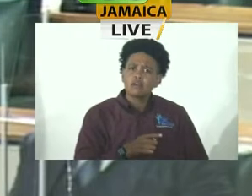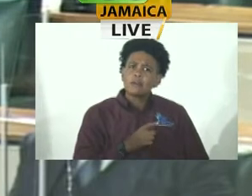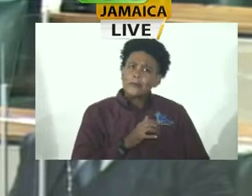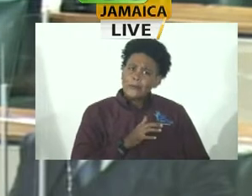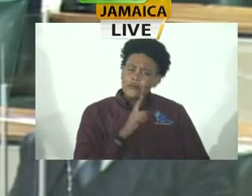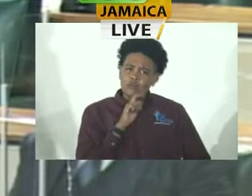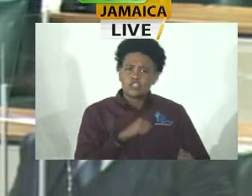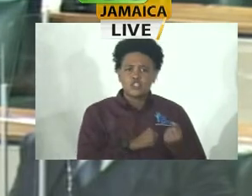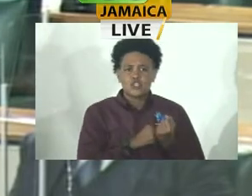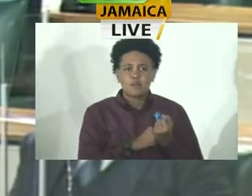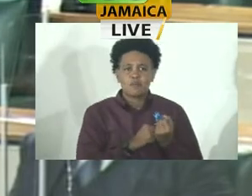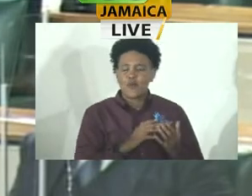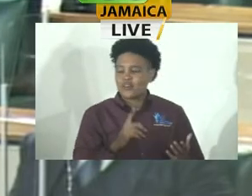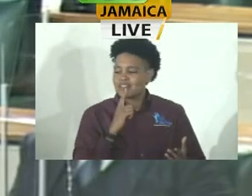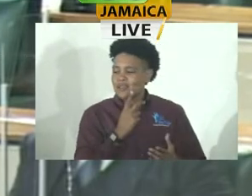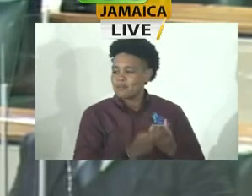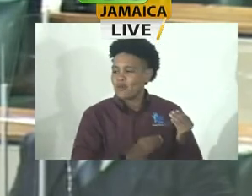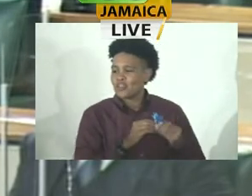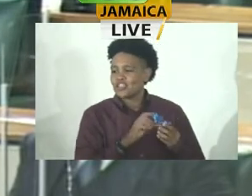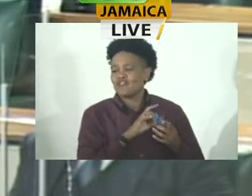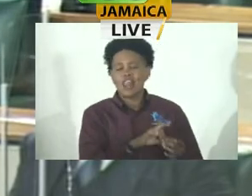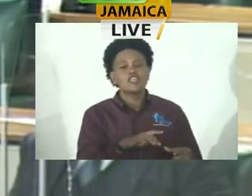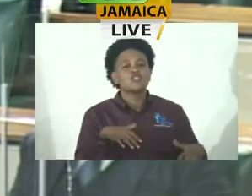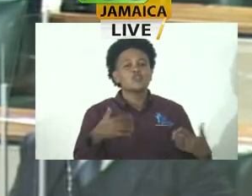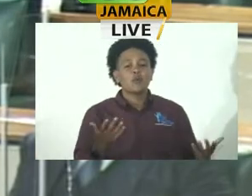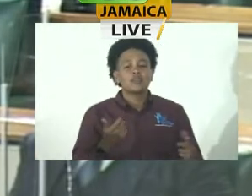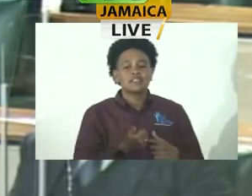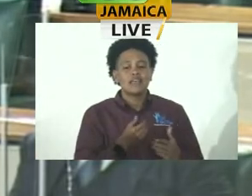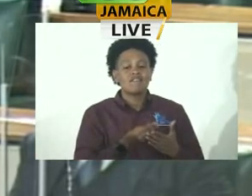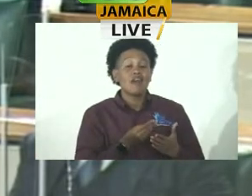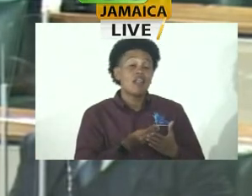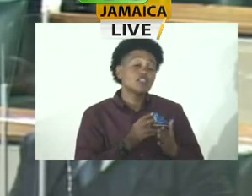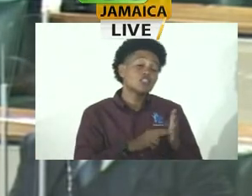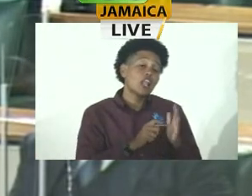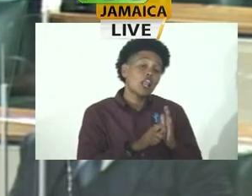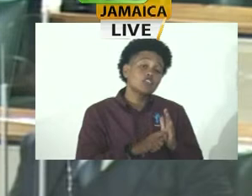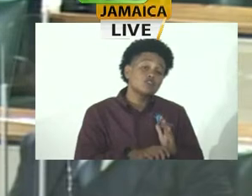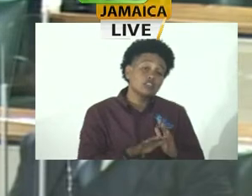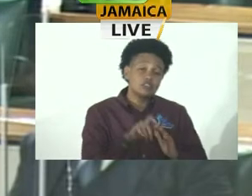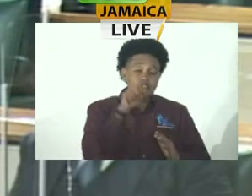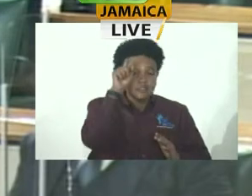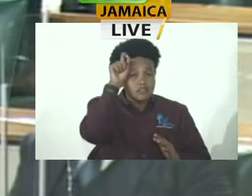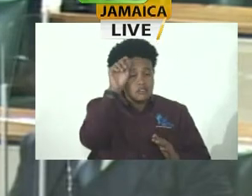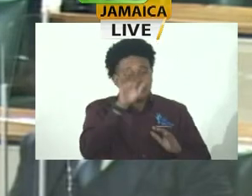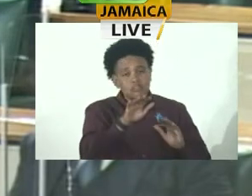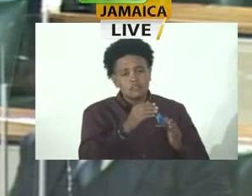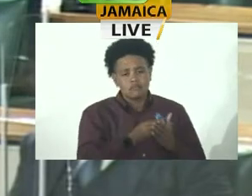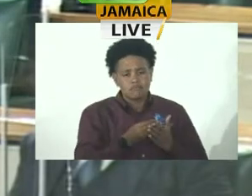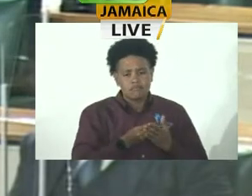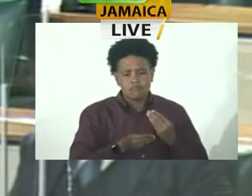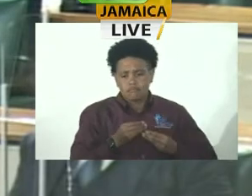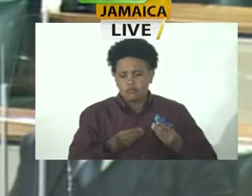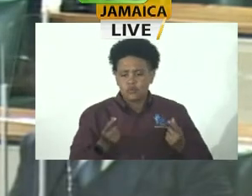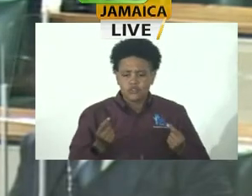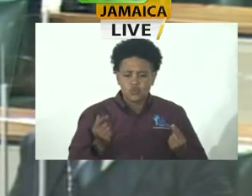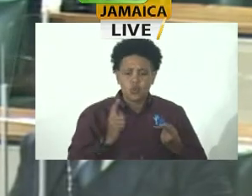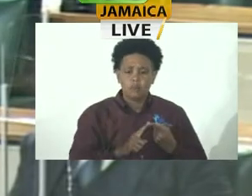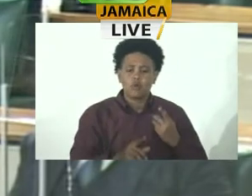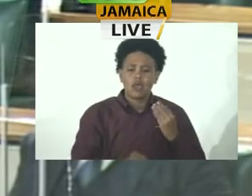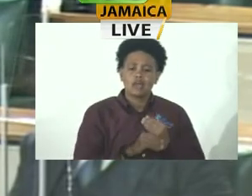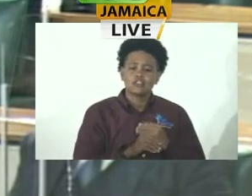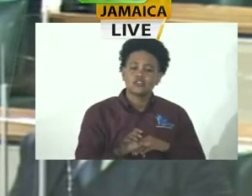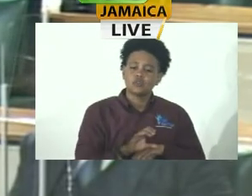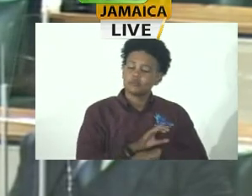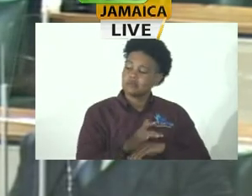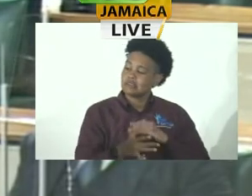support both in terms of financial literacy but also in terms of digital